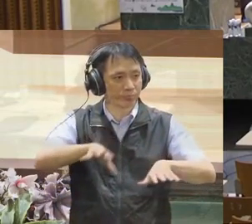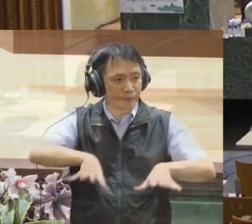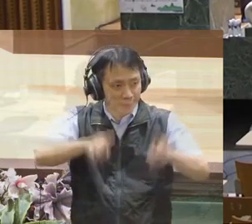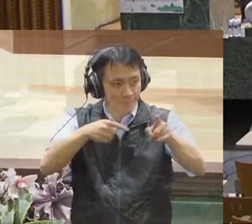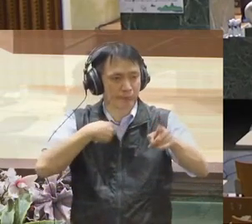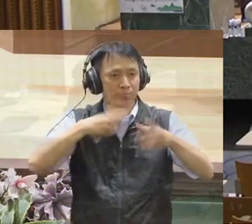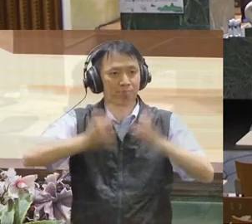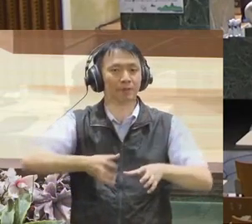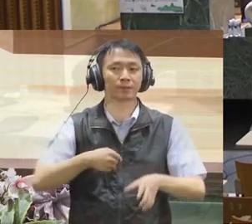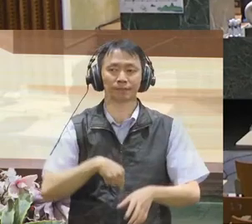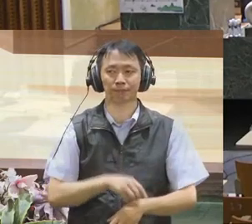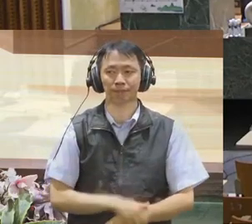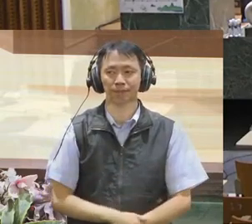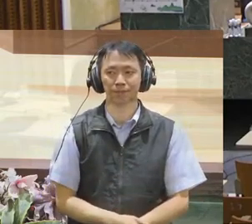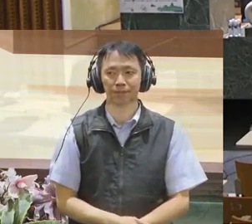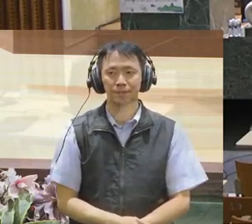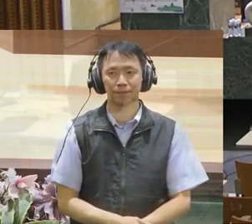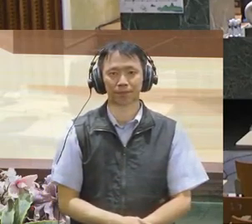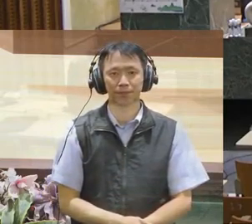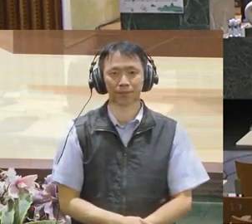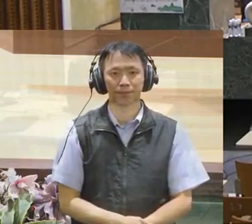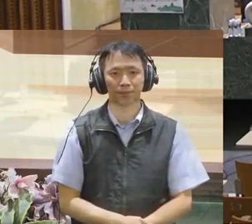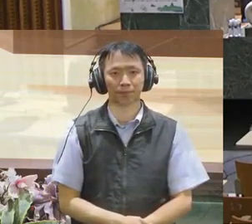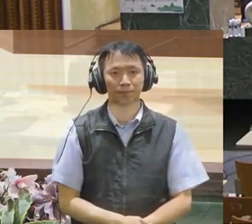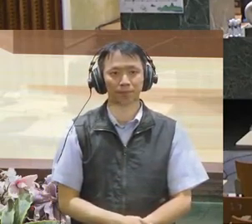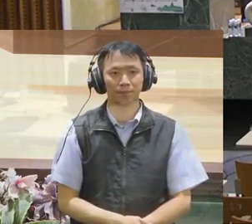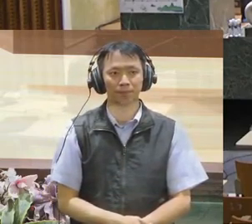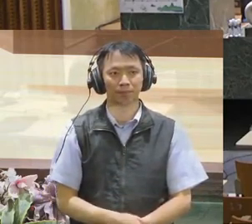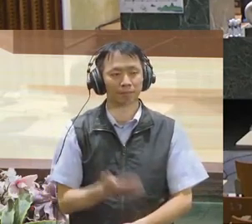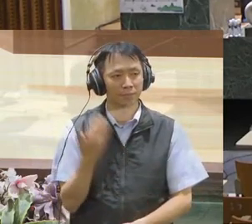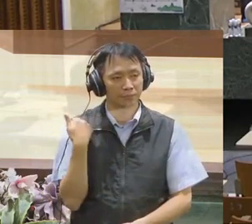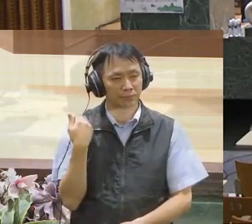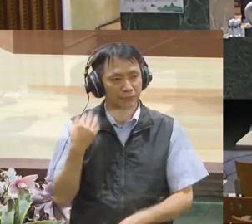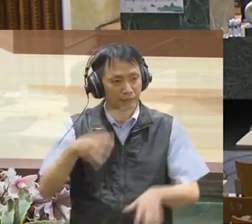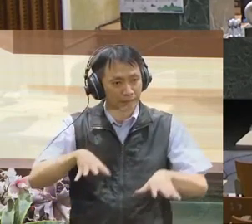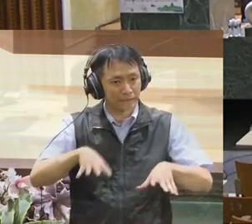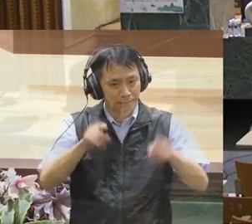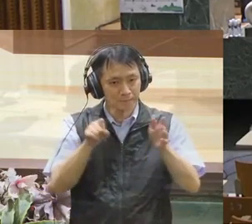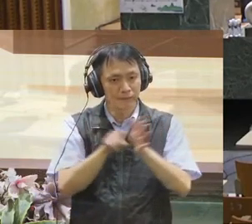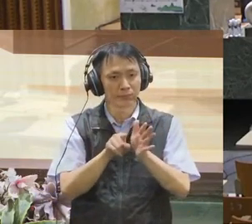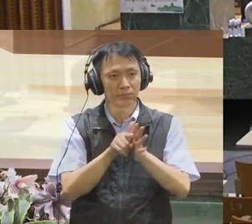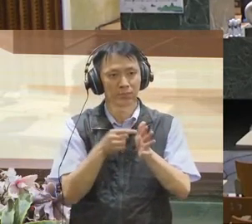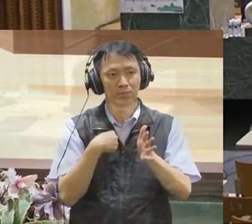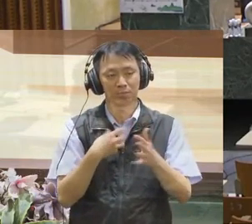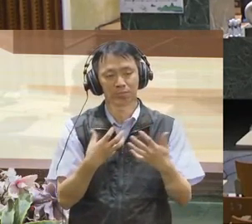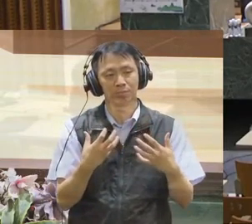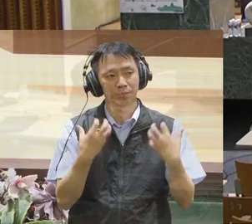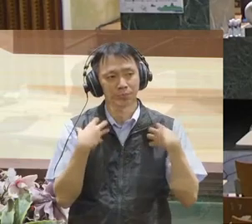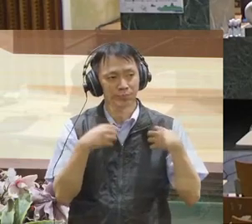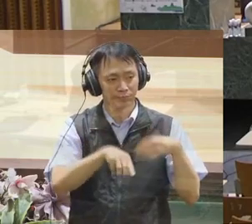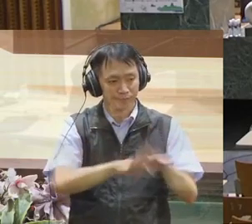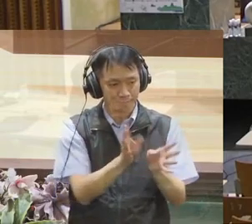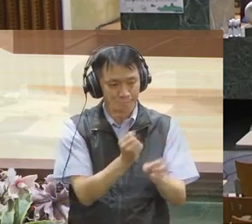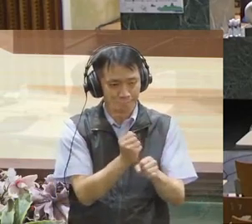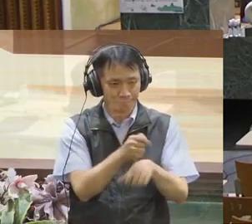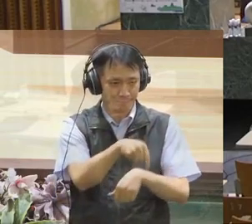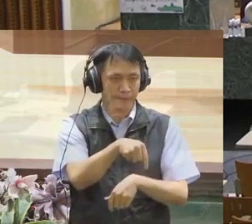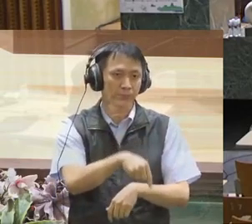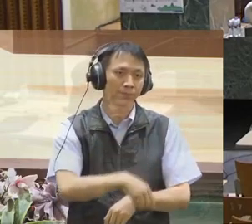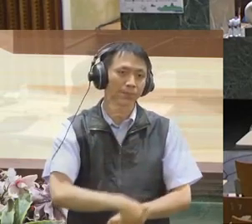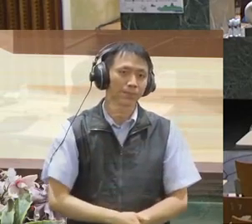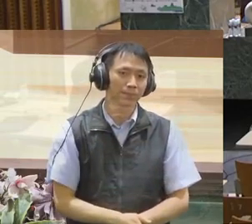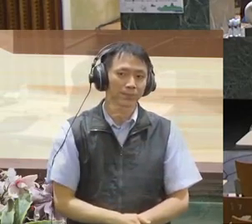from, you know, close to the start. And today we have the wonderful Judy Green, our team research coordinator, and Mandy